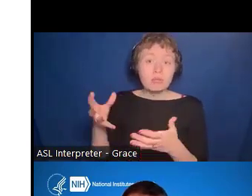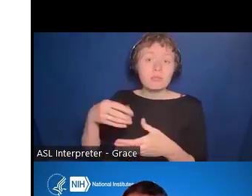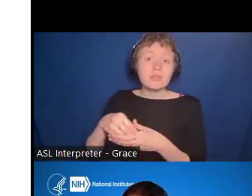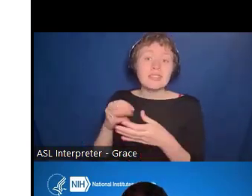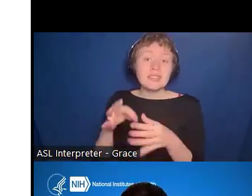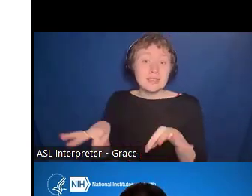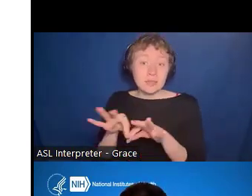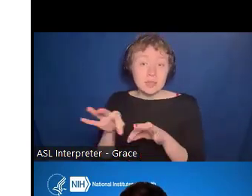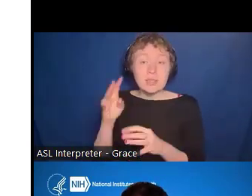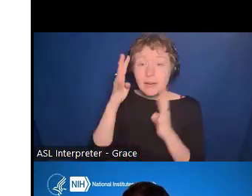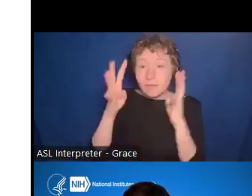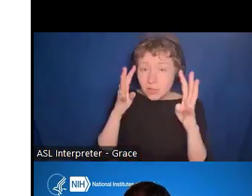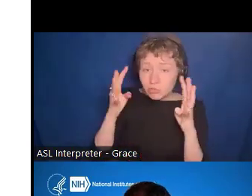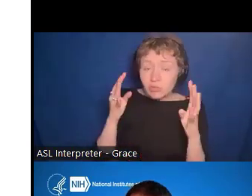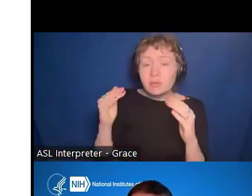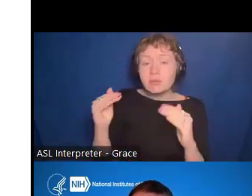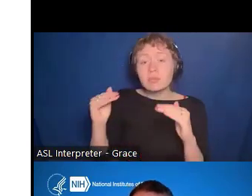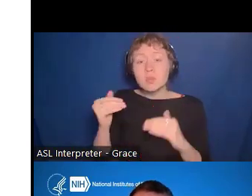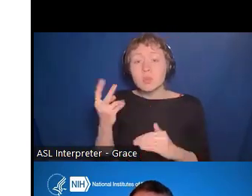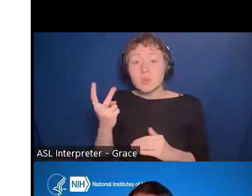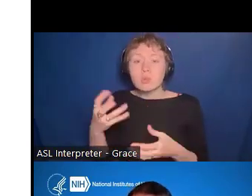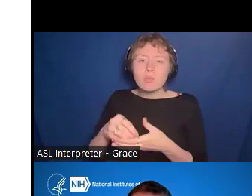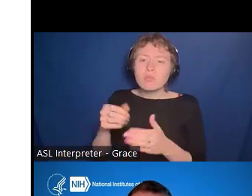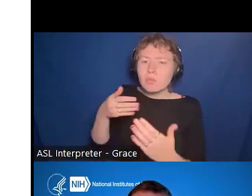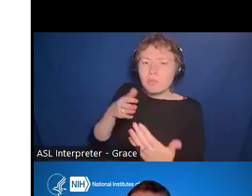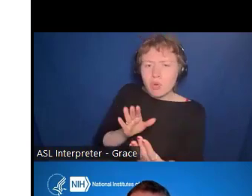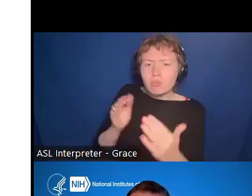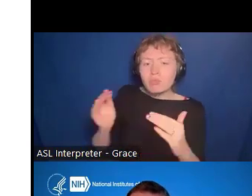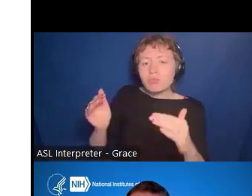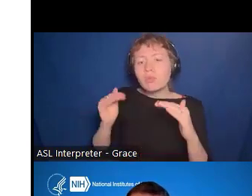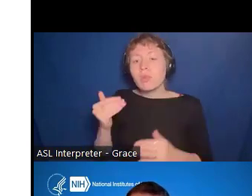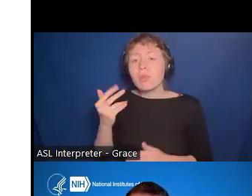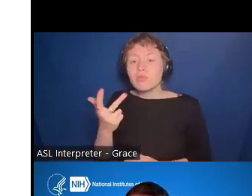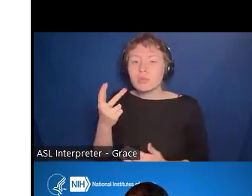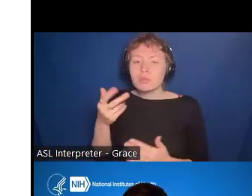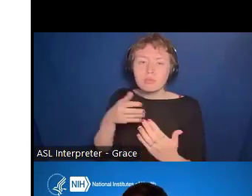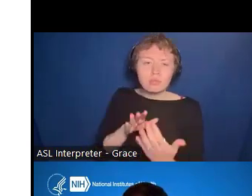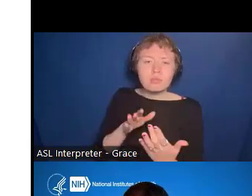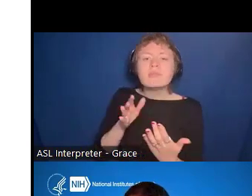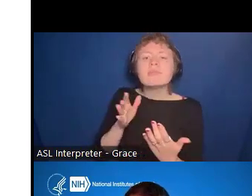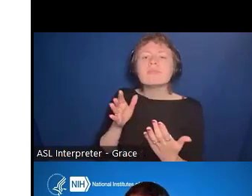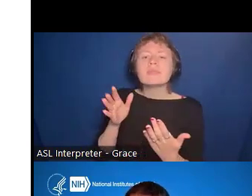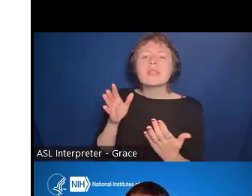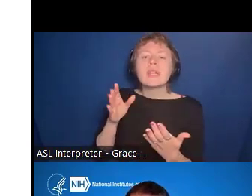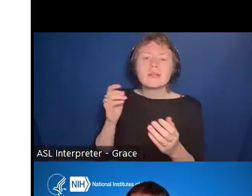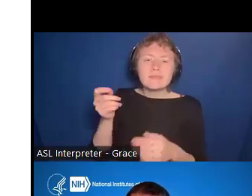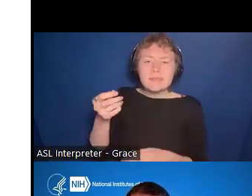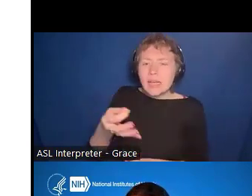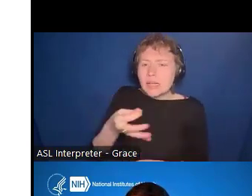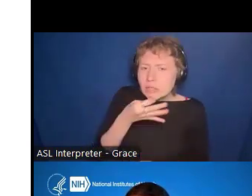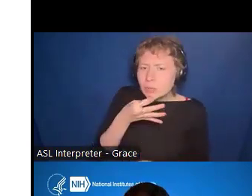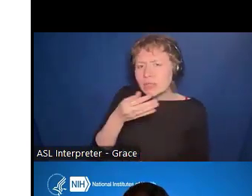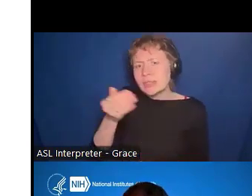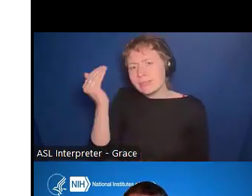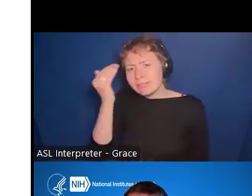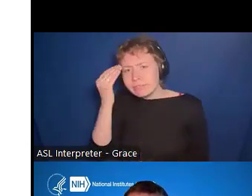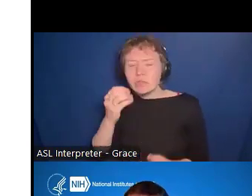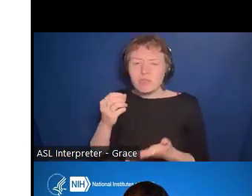2 includes approach. And then factor 3 addresses expertise and resources with investigators'